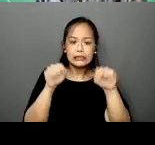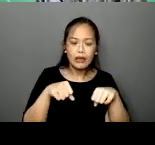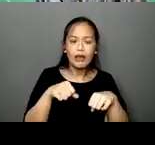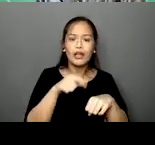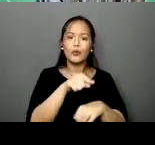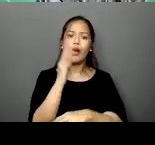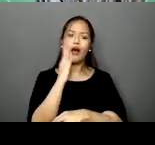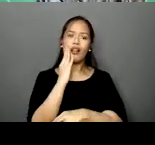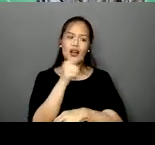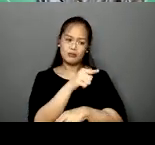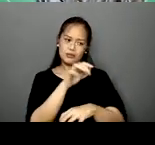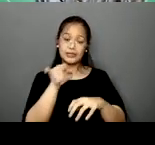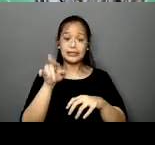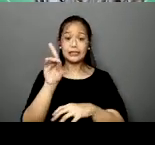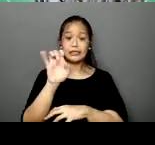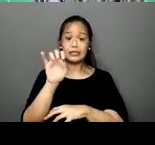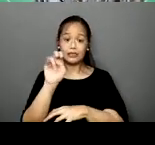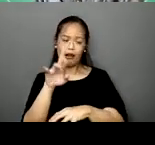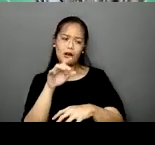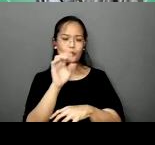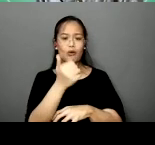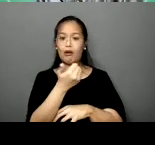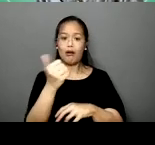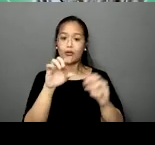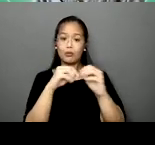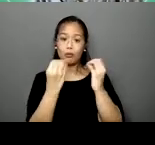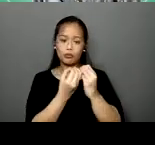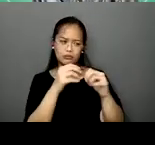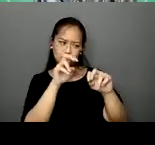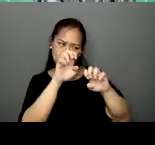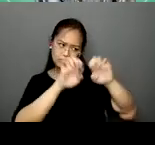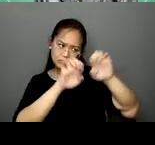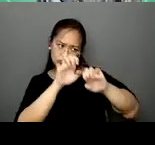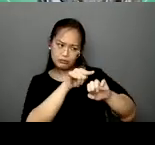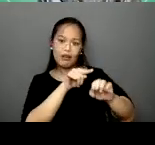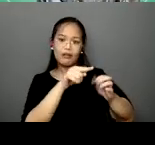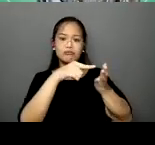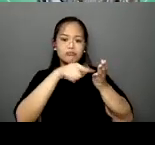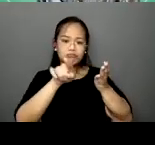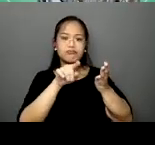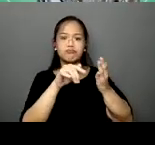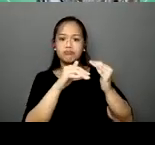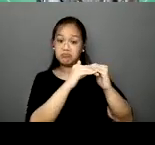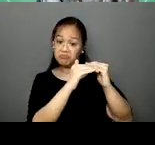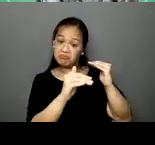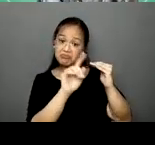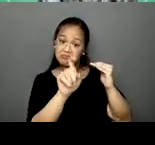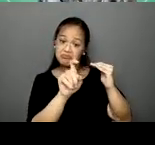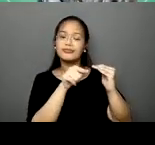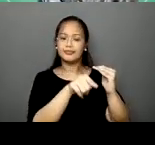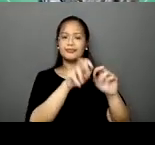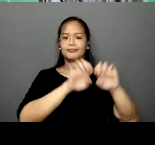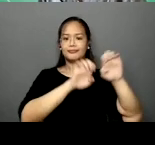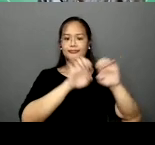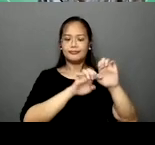they're evaluated by these institutions. And these aren't limited to also government bodies. There are educational institutions that